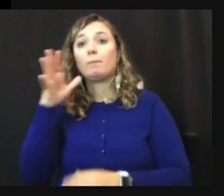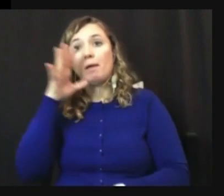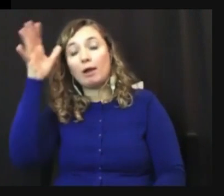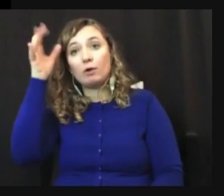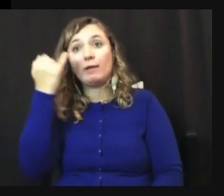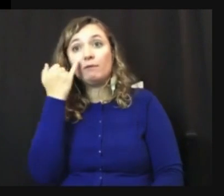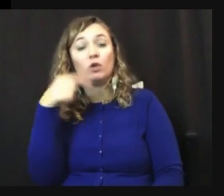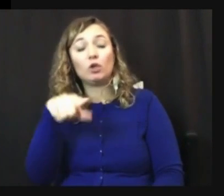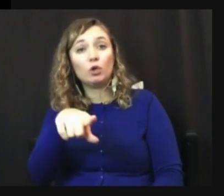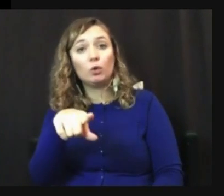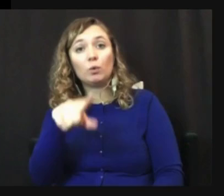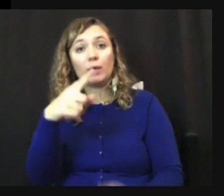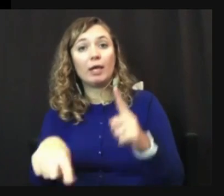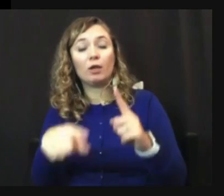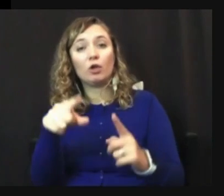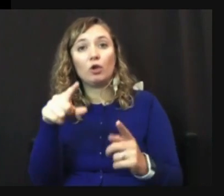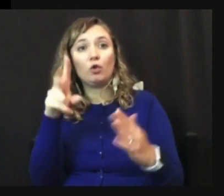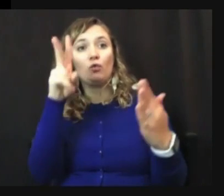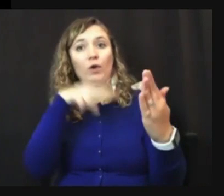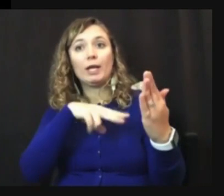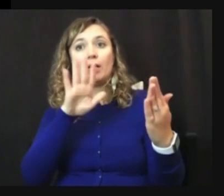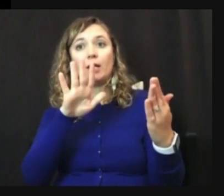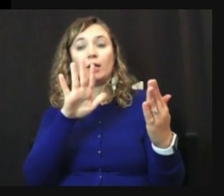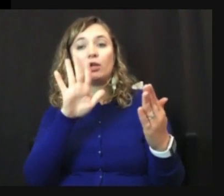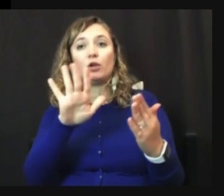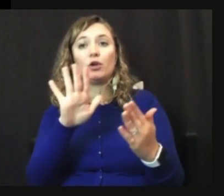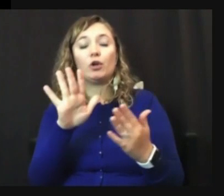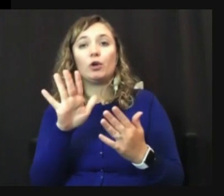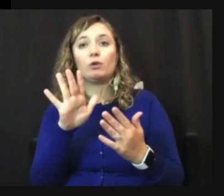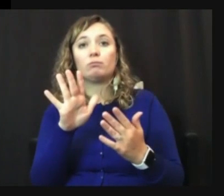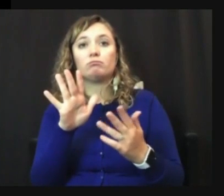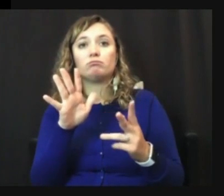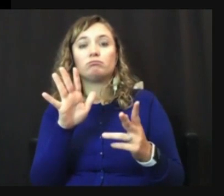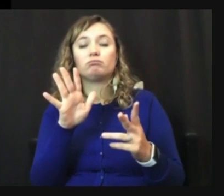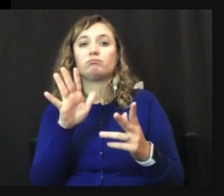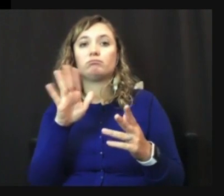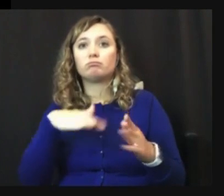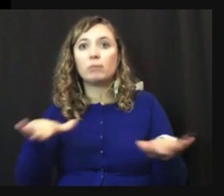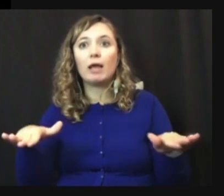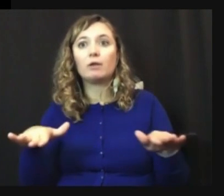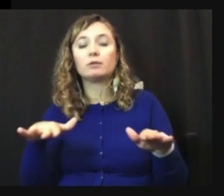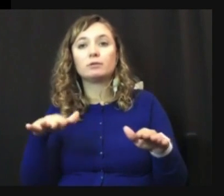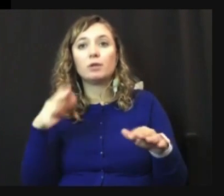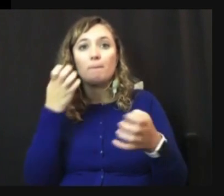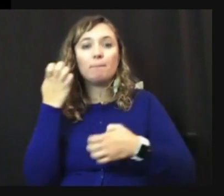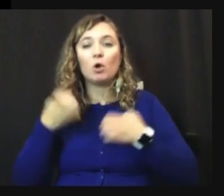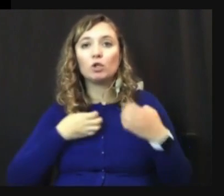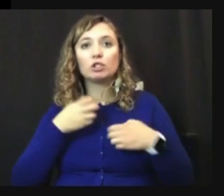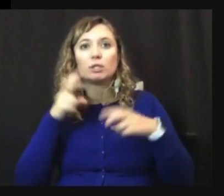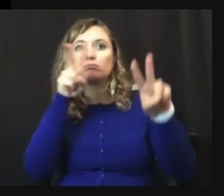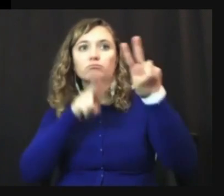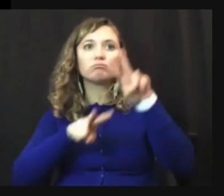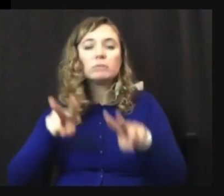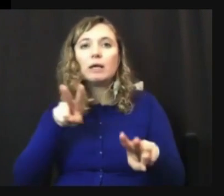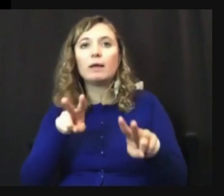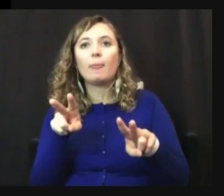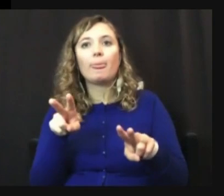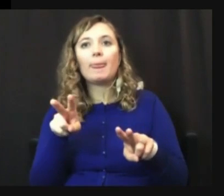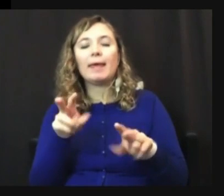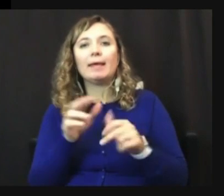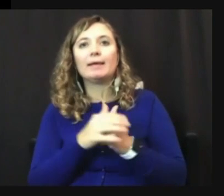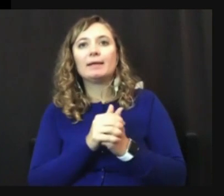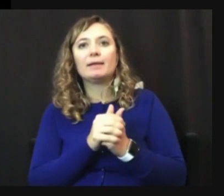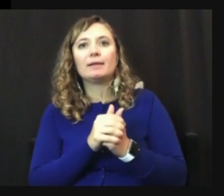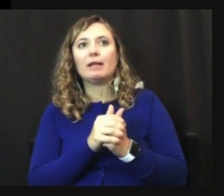read their emotions. And it's completely inaccurate to say that we do not have facial